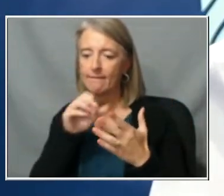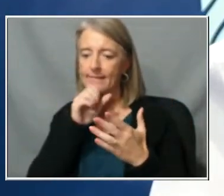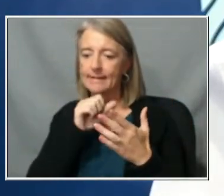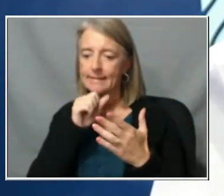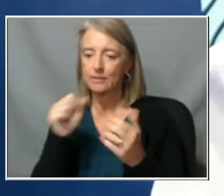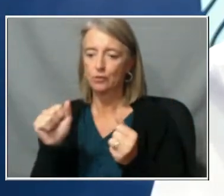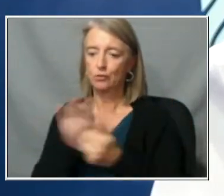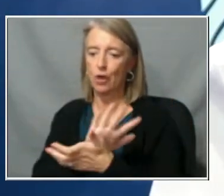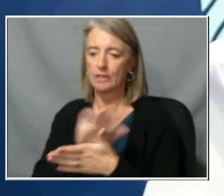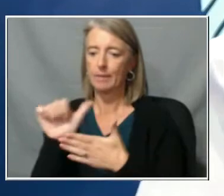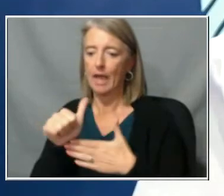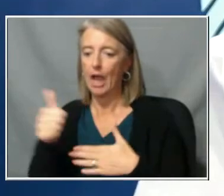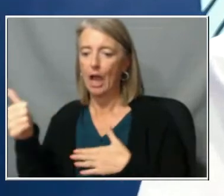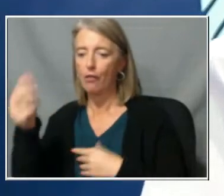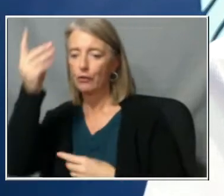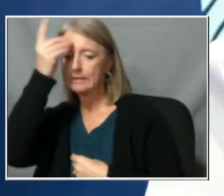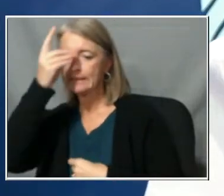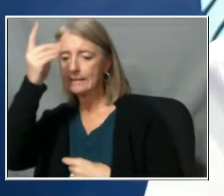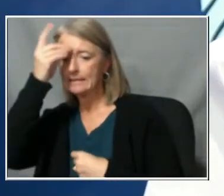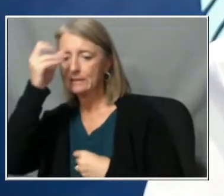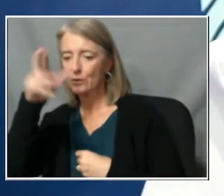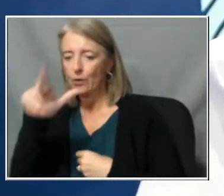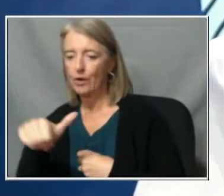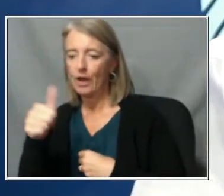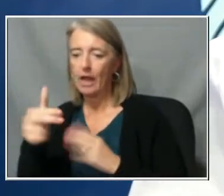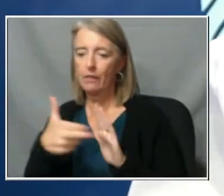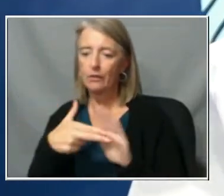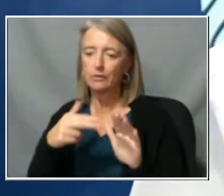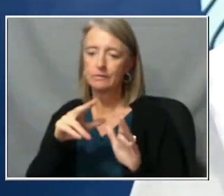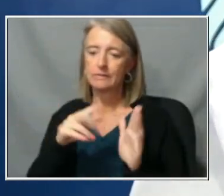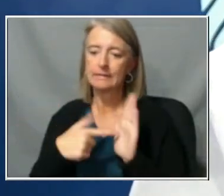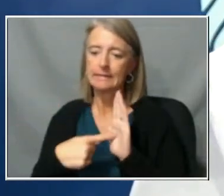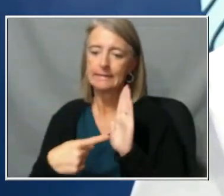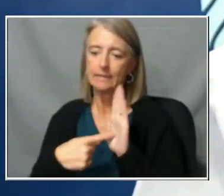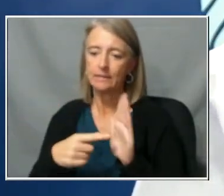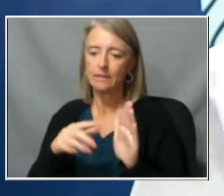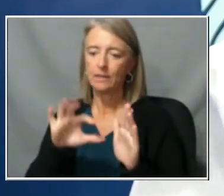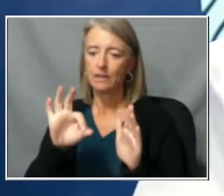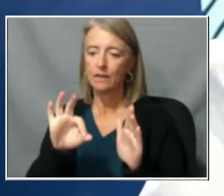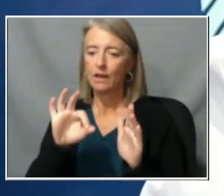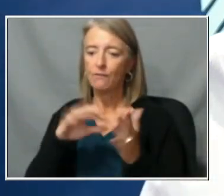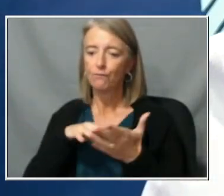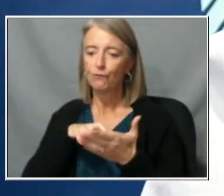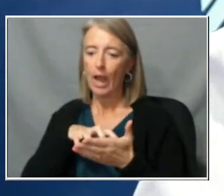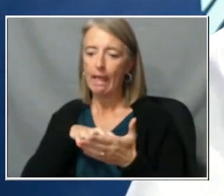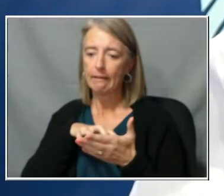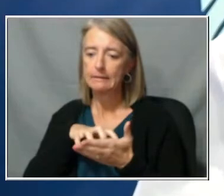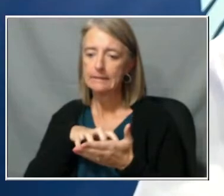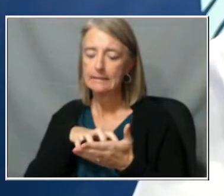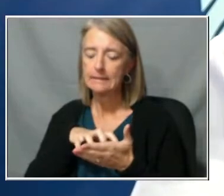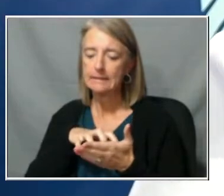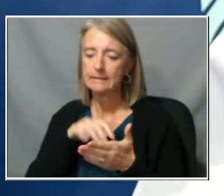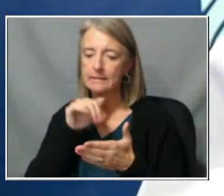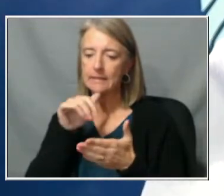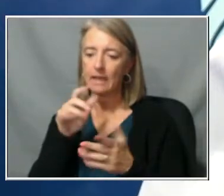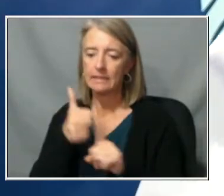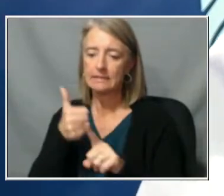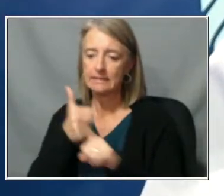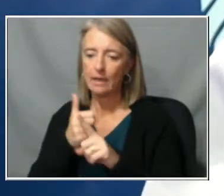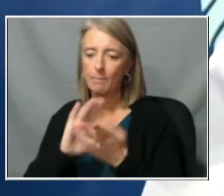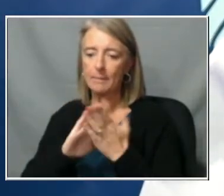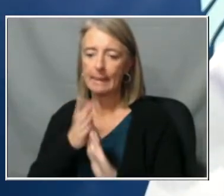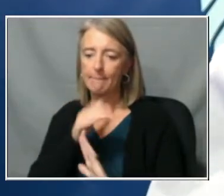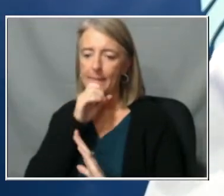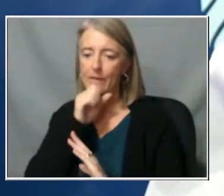by other diseases or other syndromes, including things like frailty, but it's not, in and of itself, getting older